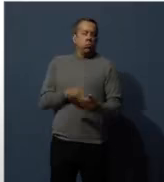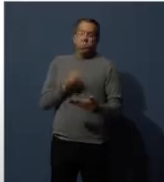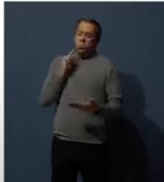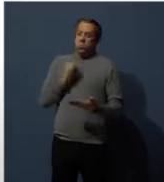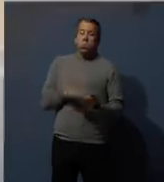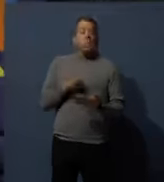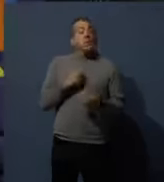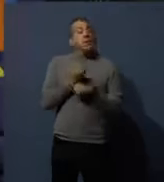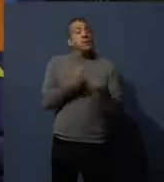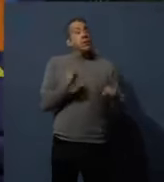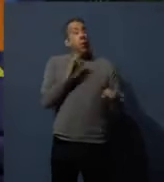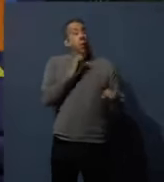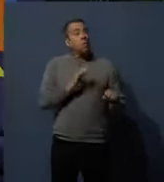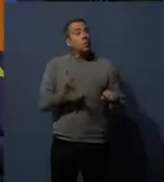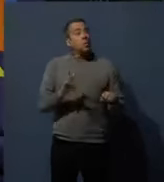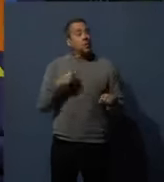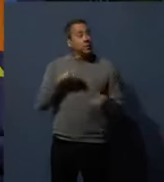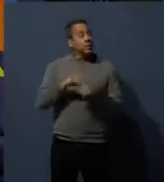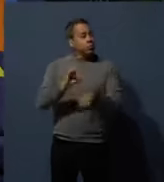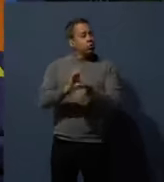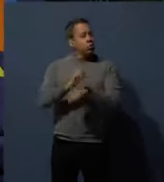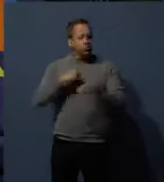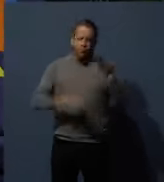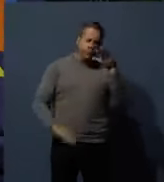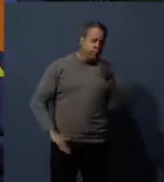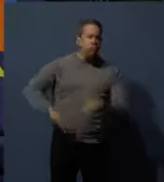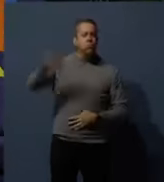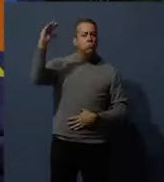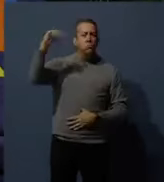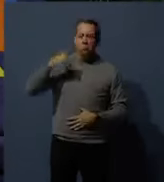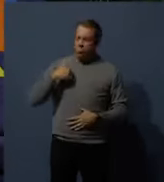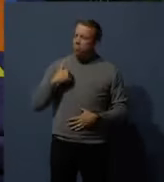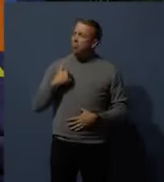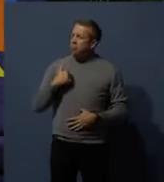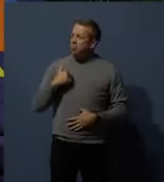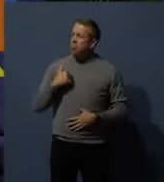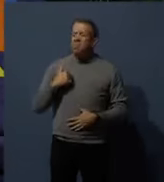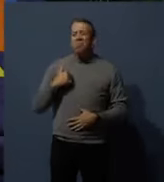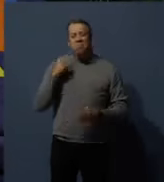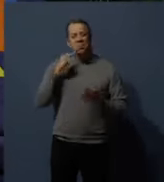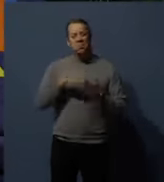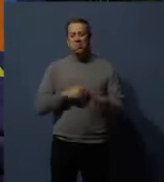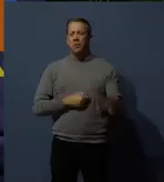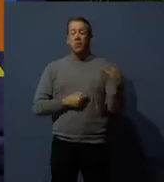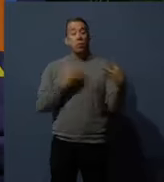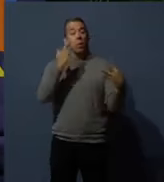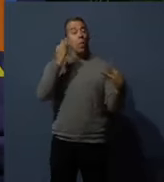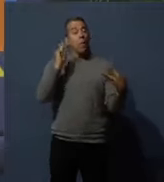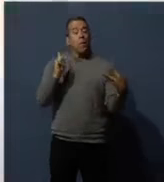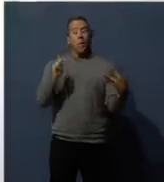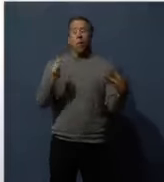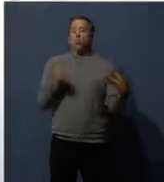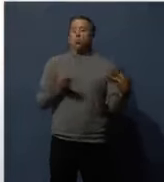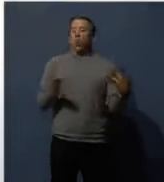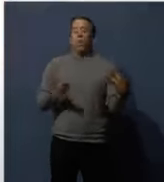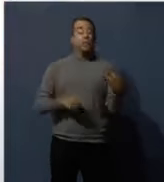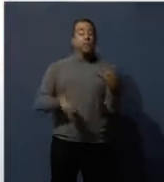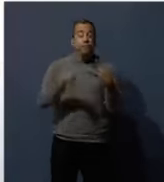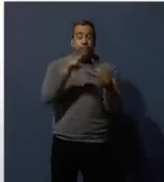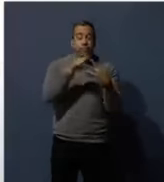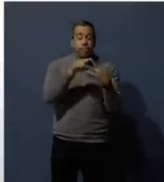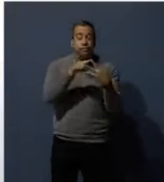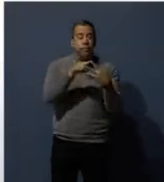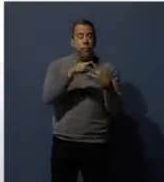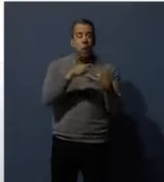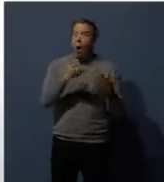in church all my life, literally. And I've kind of realized there's a lot of times 4 reasons why people don't serve. The first one is that they just don't know